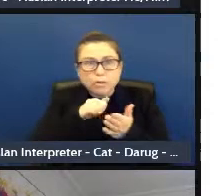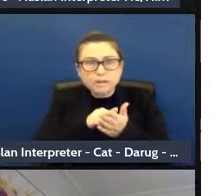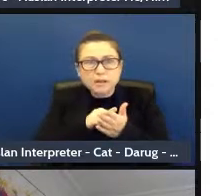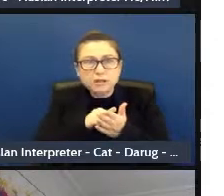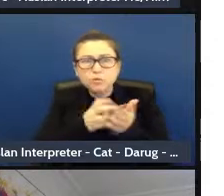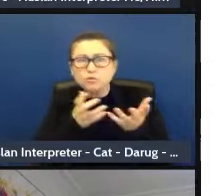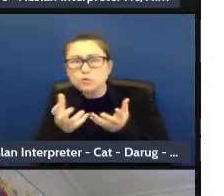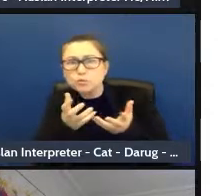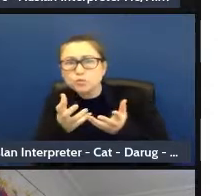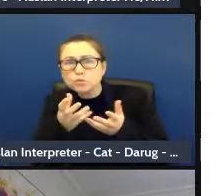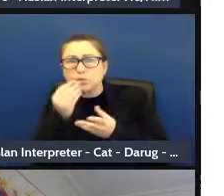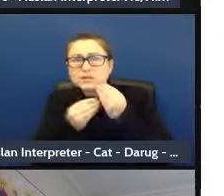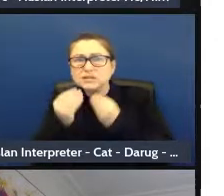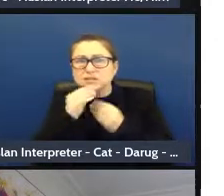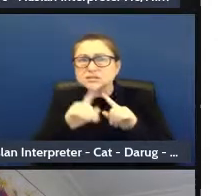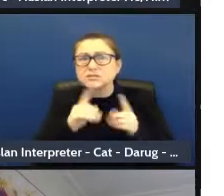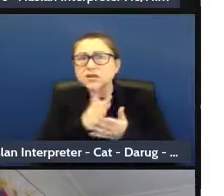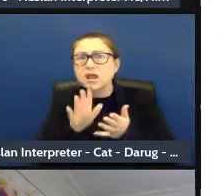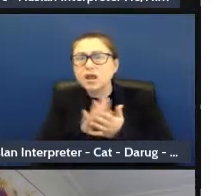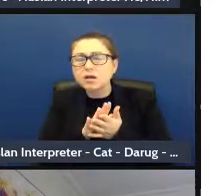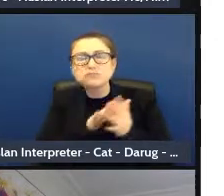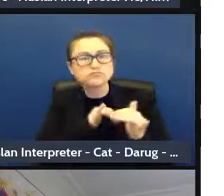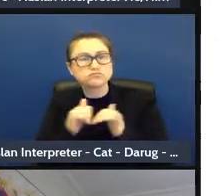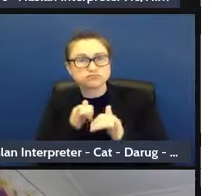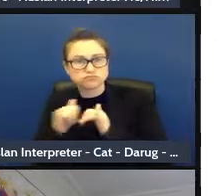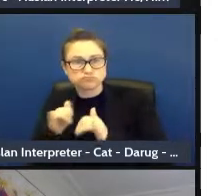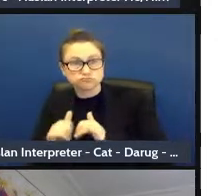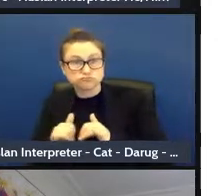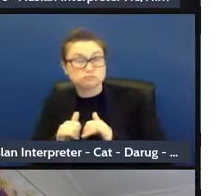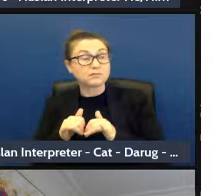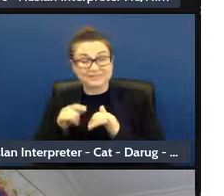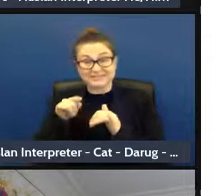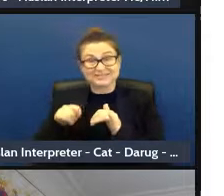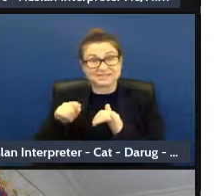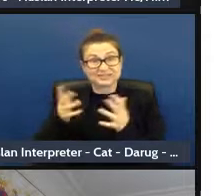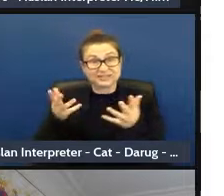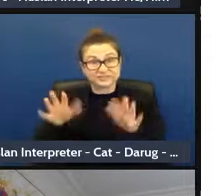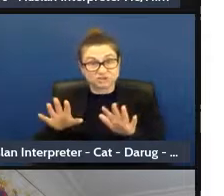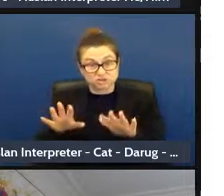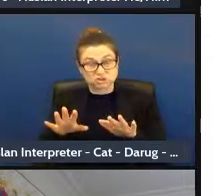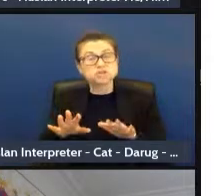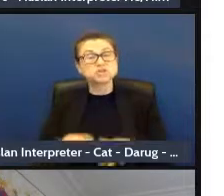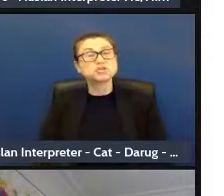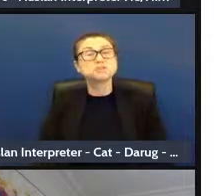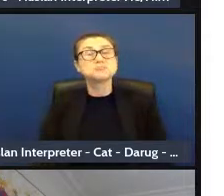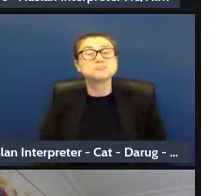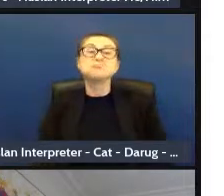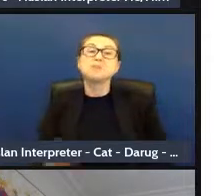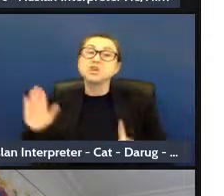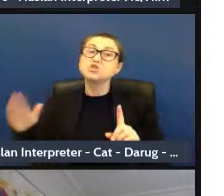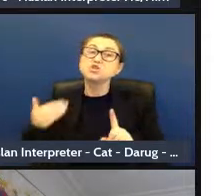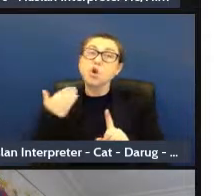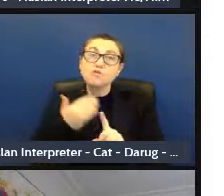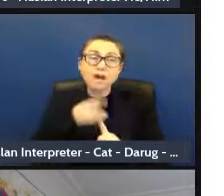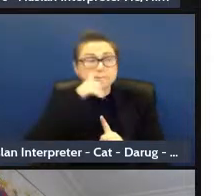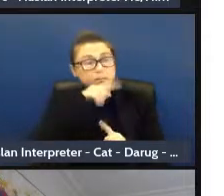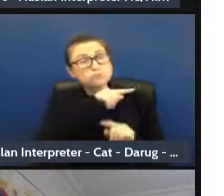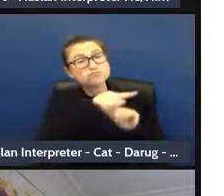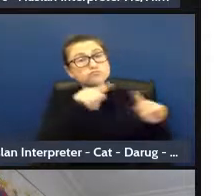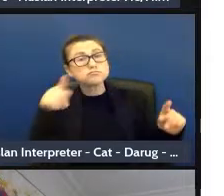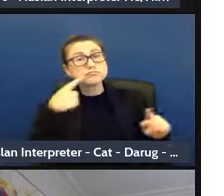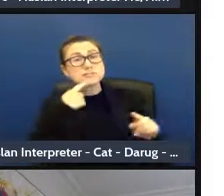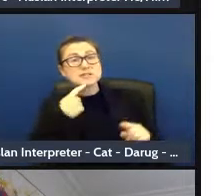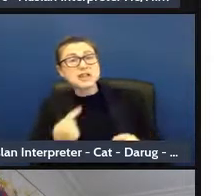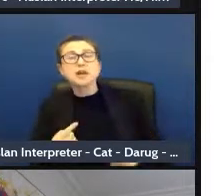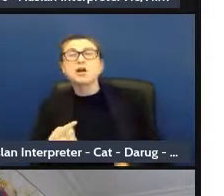eating. So we've already completed that interview part. And so far, people have told us things like